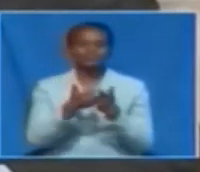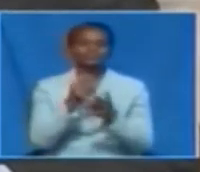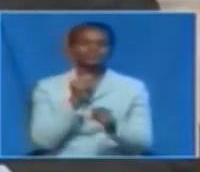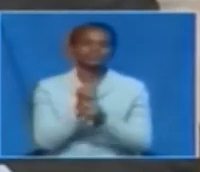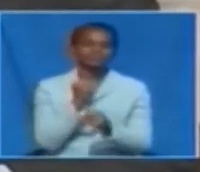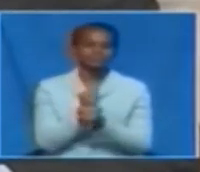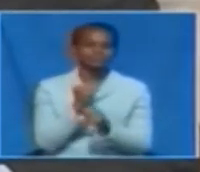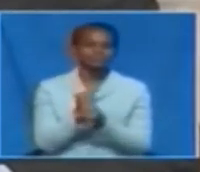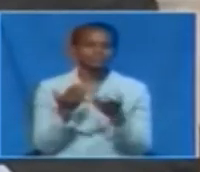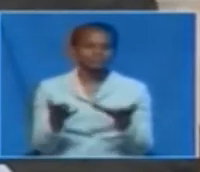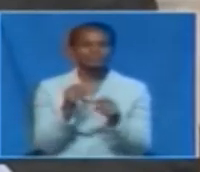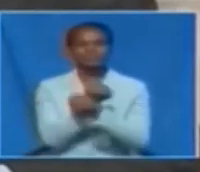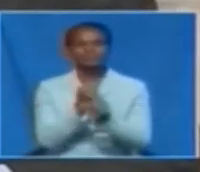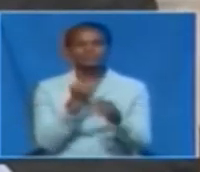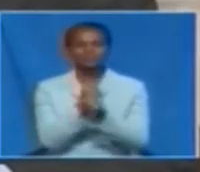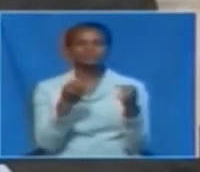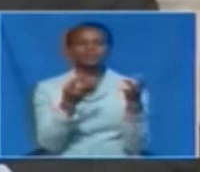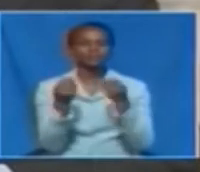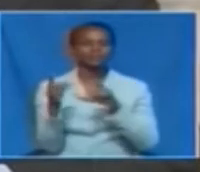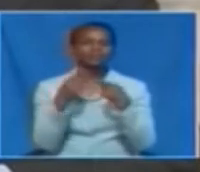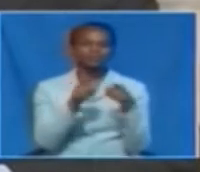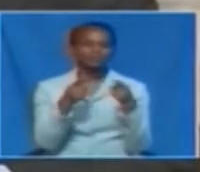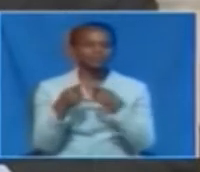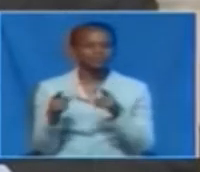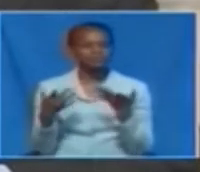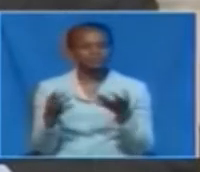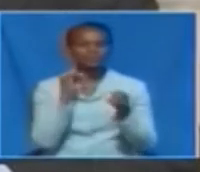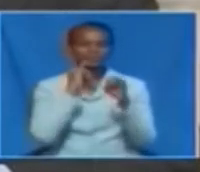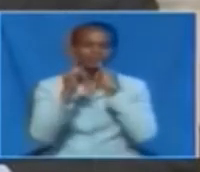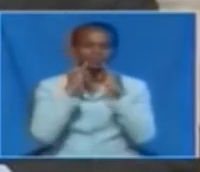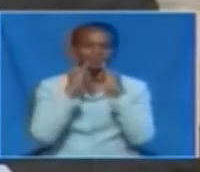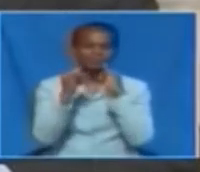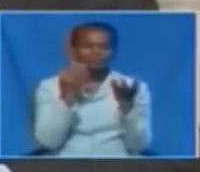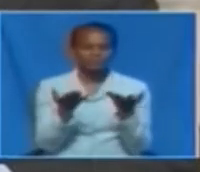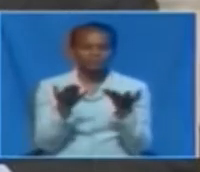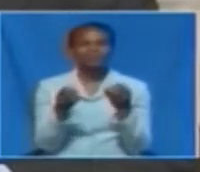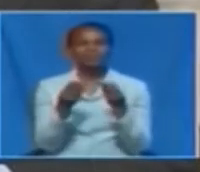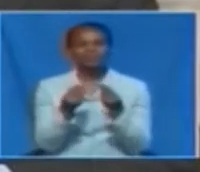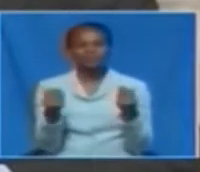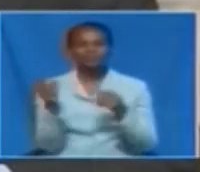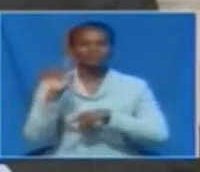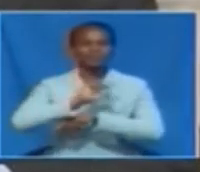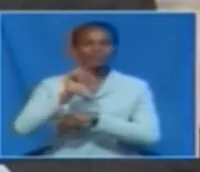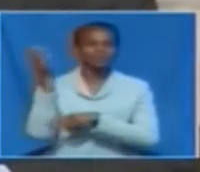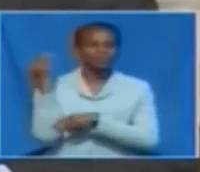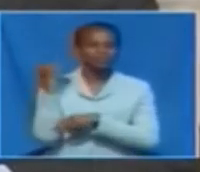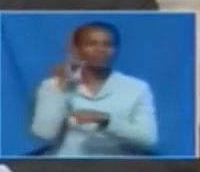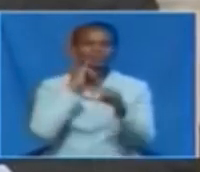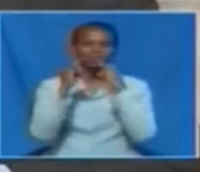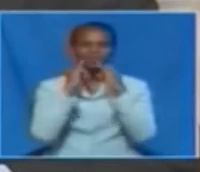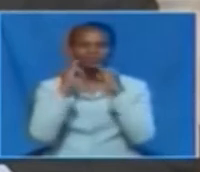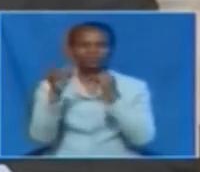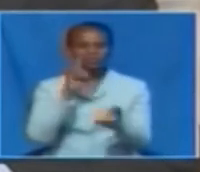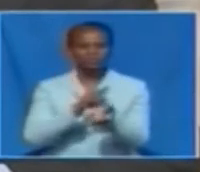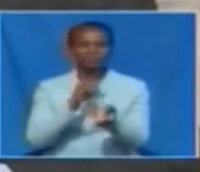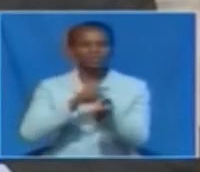to handle some of the most complicated interviews. And just a few days ago, she was interviewing me.